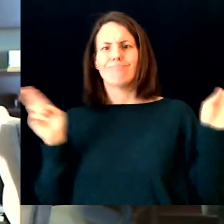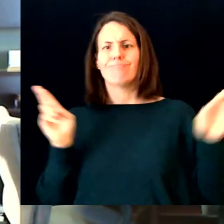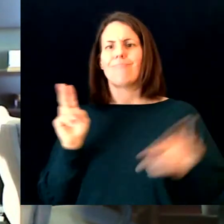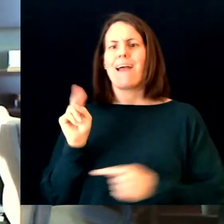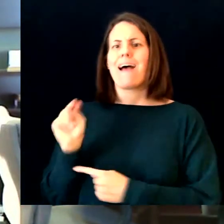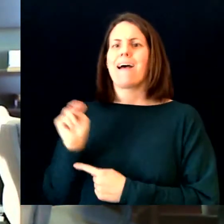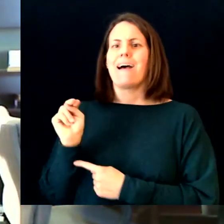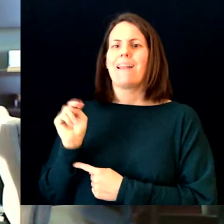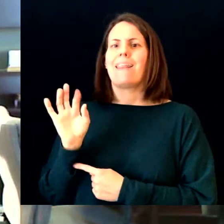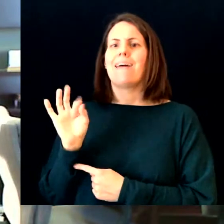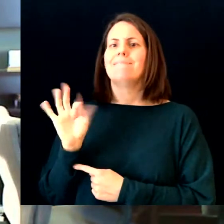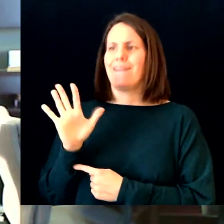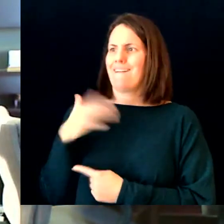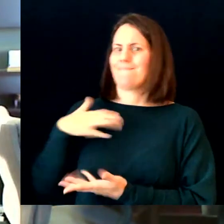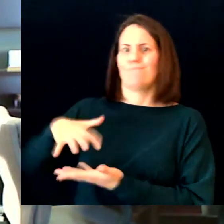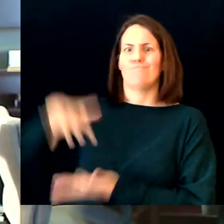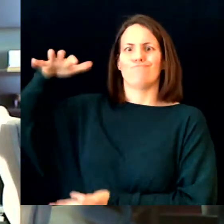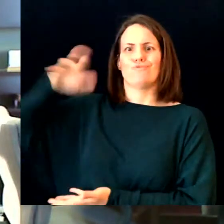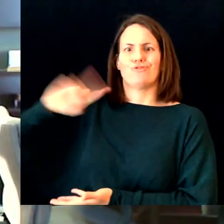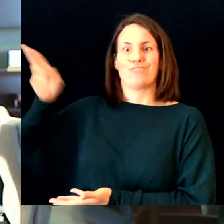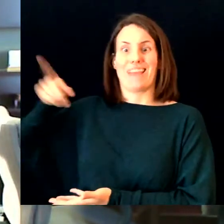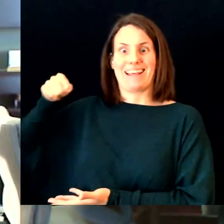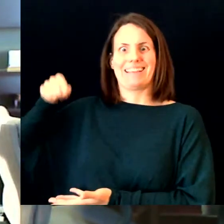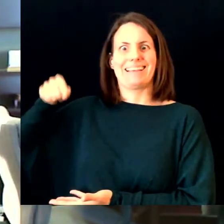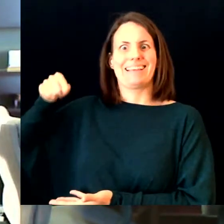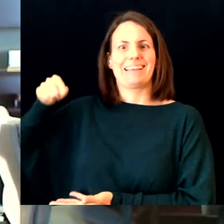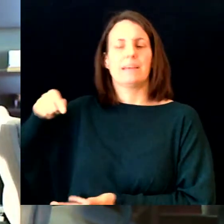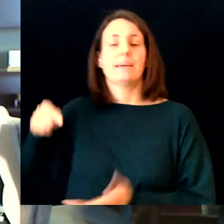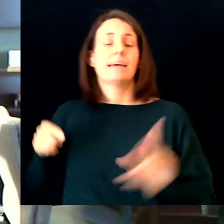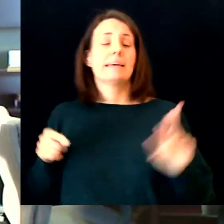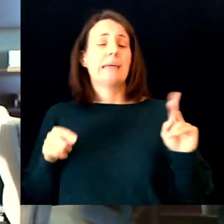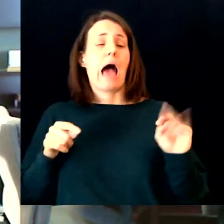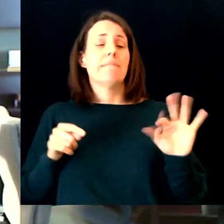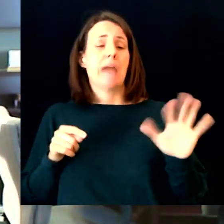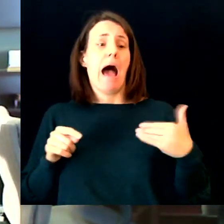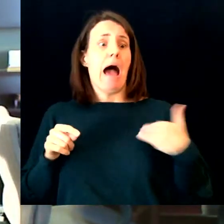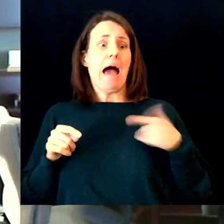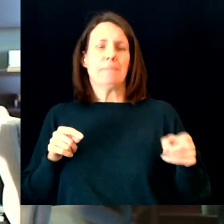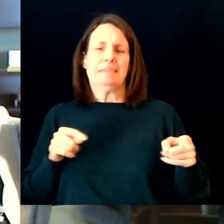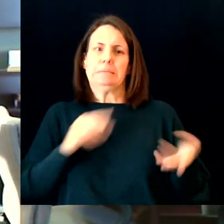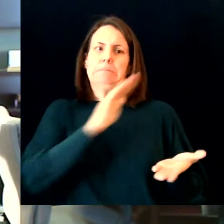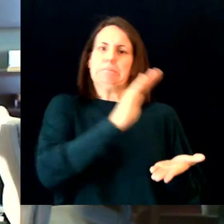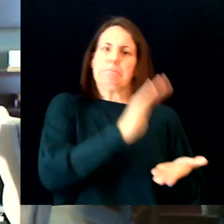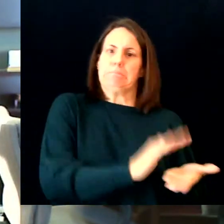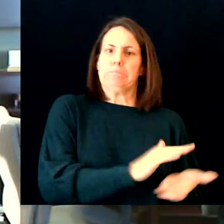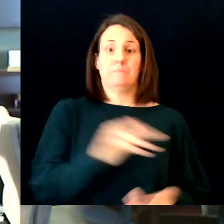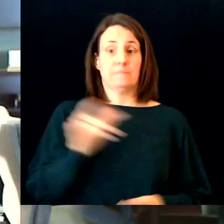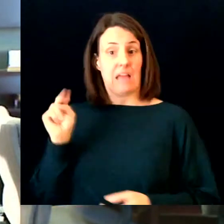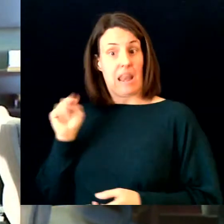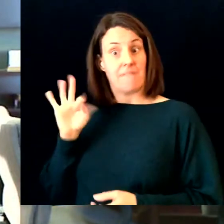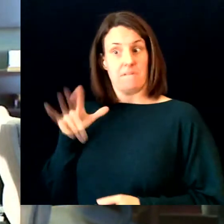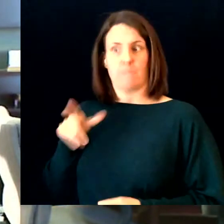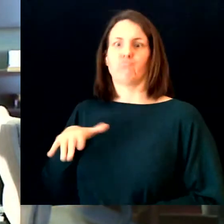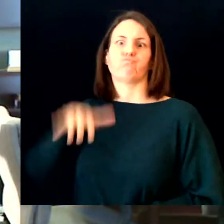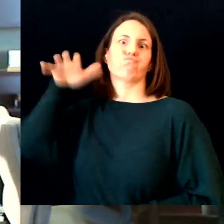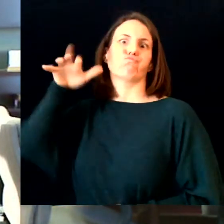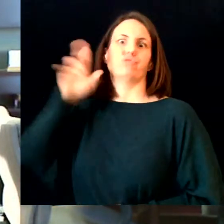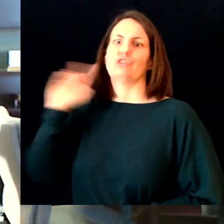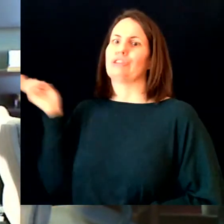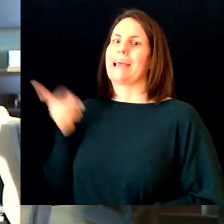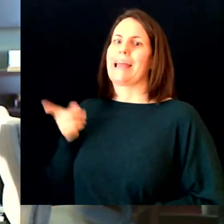And so we are working to replenish the KN95 supply. And we are also working to